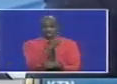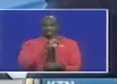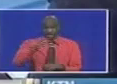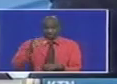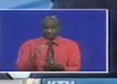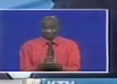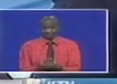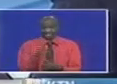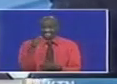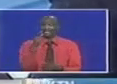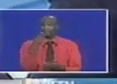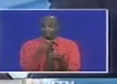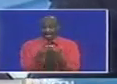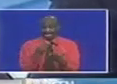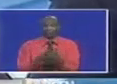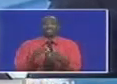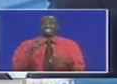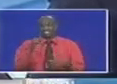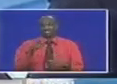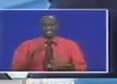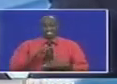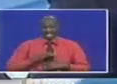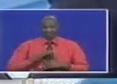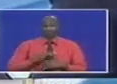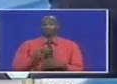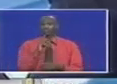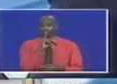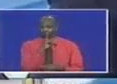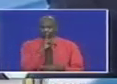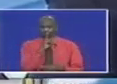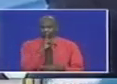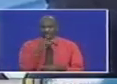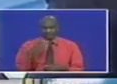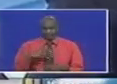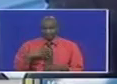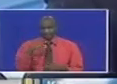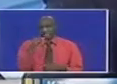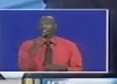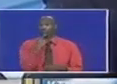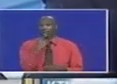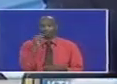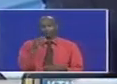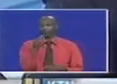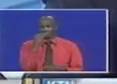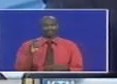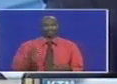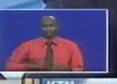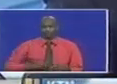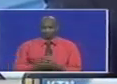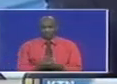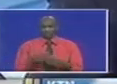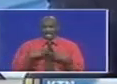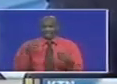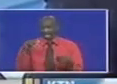That money was enough to silence the cry which was there in Turkana. Because we have many other stakeholders